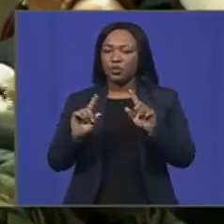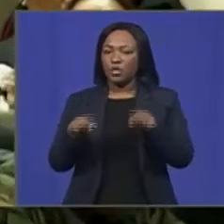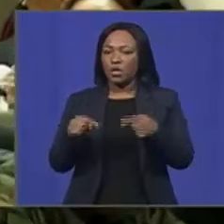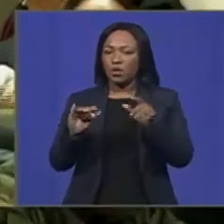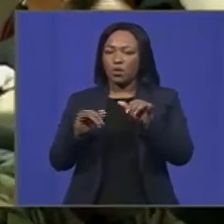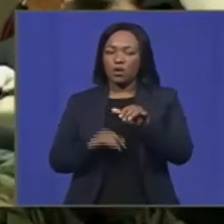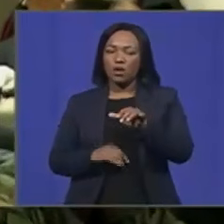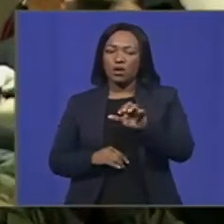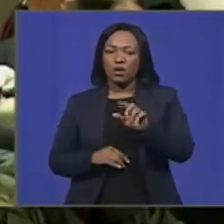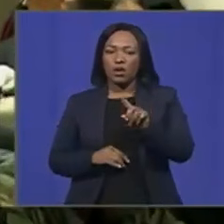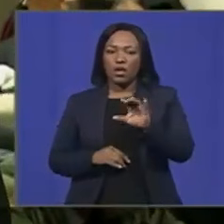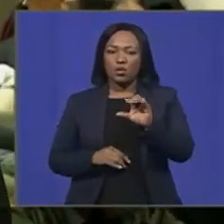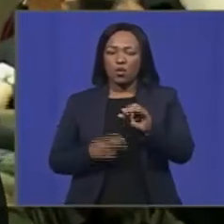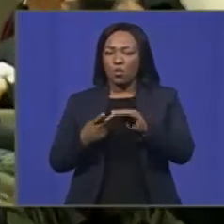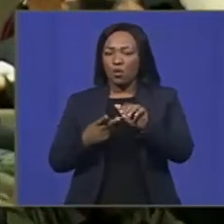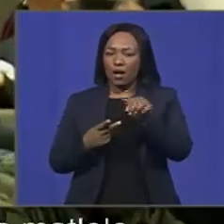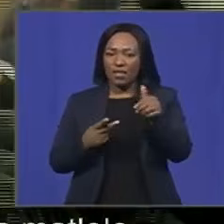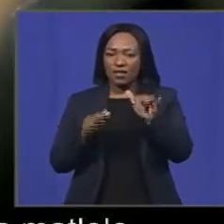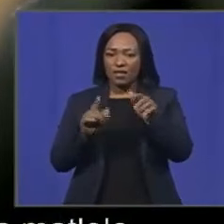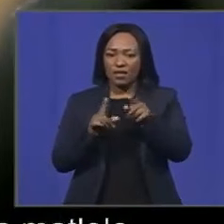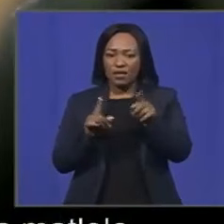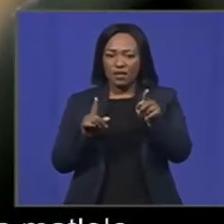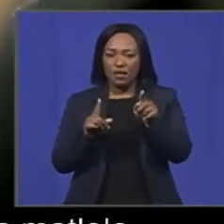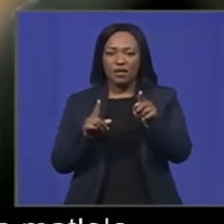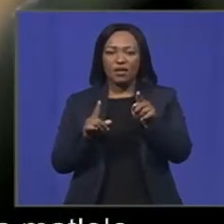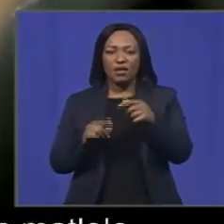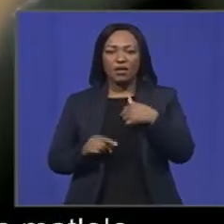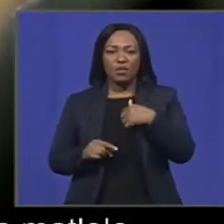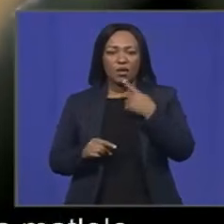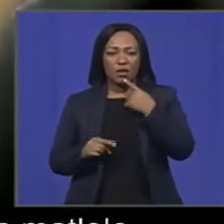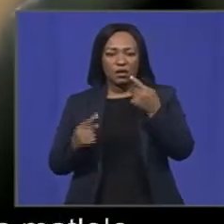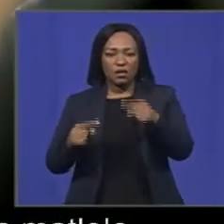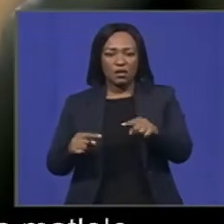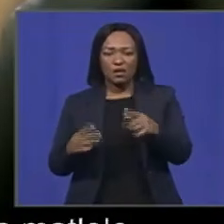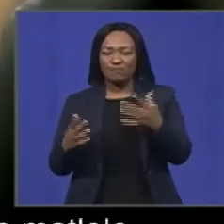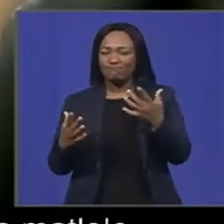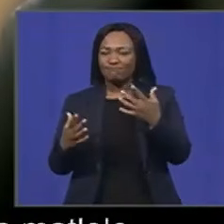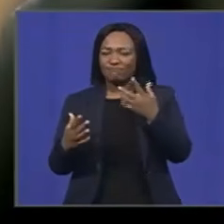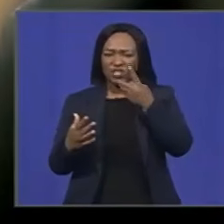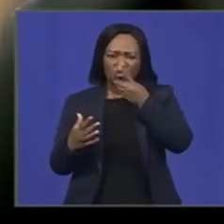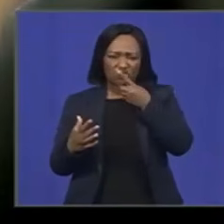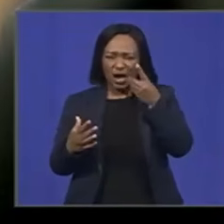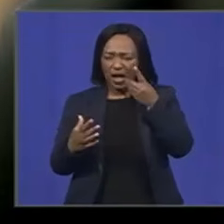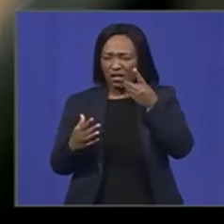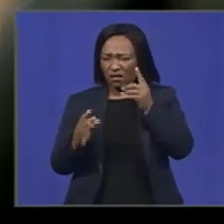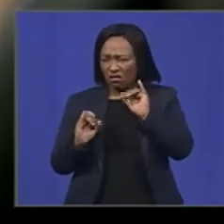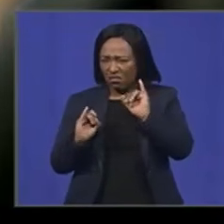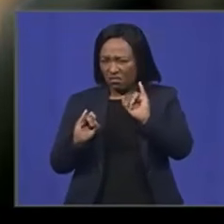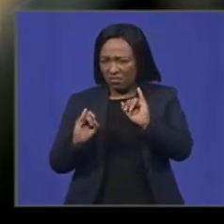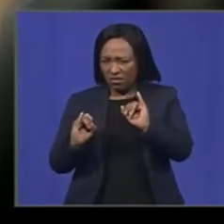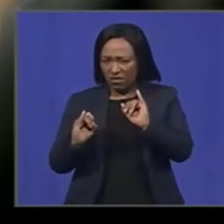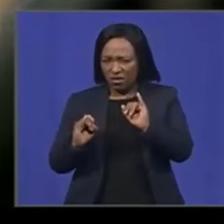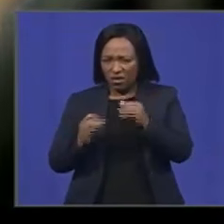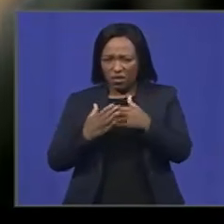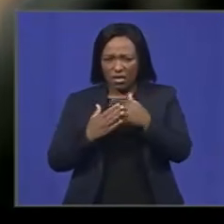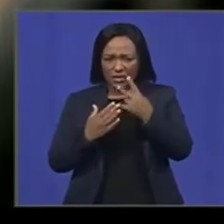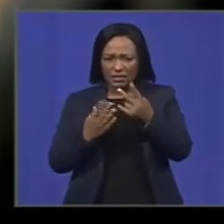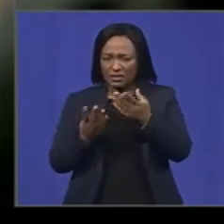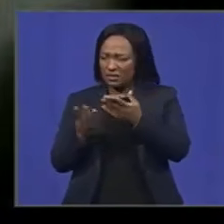or Agrico or any other big business has left us. The town itself is very, very dry. You can see, Minister. You can even see and smell